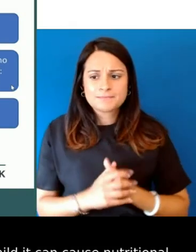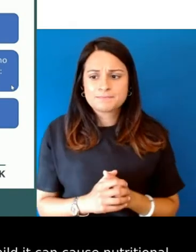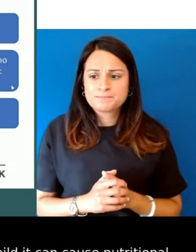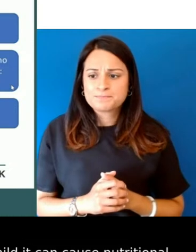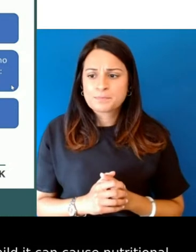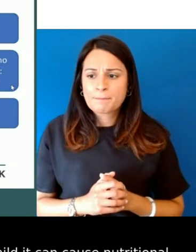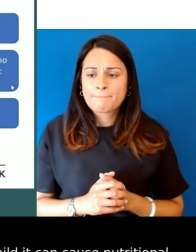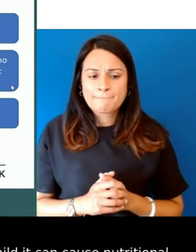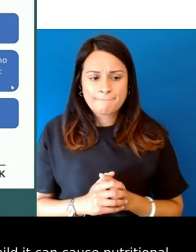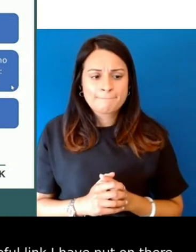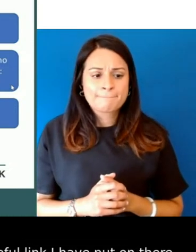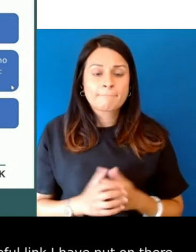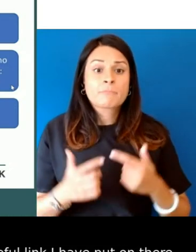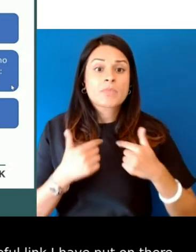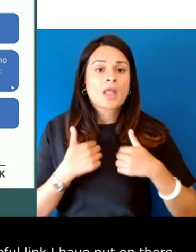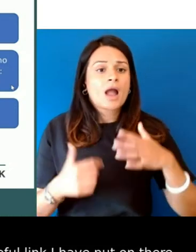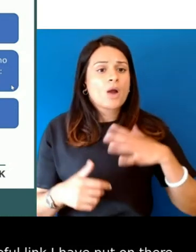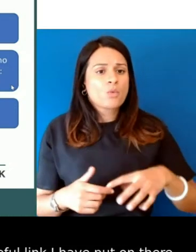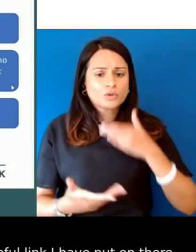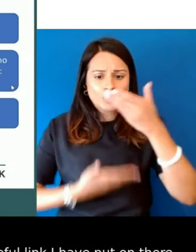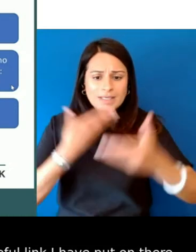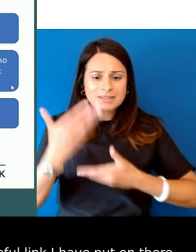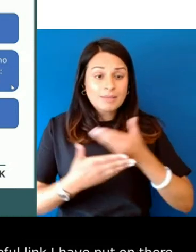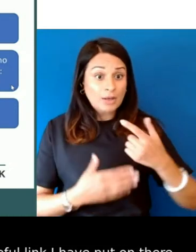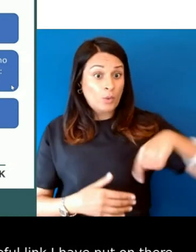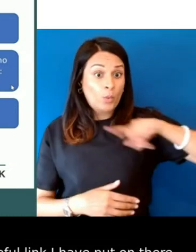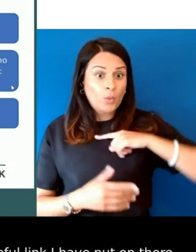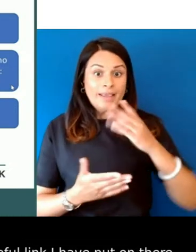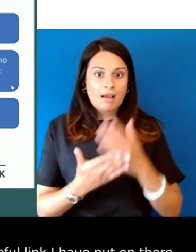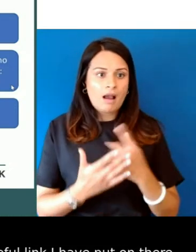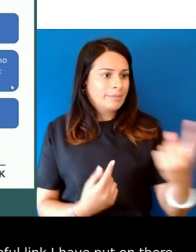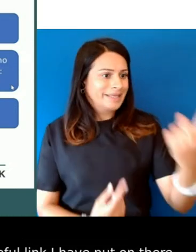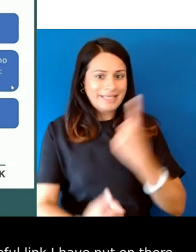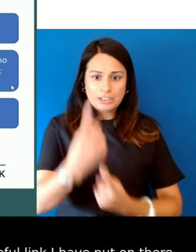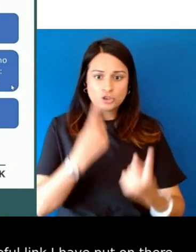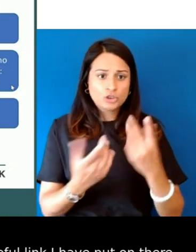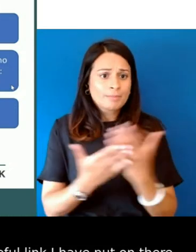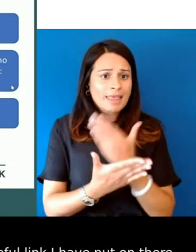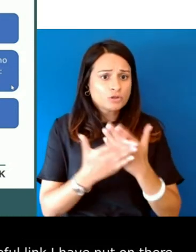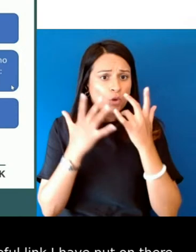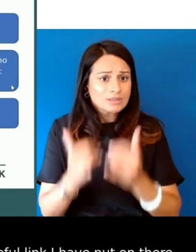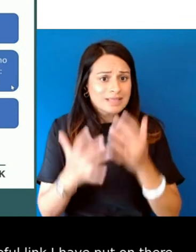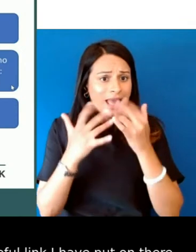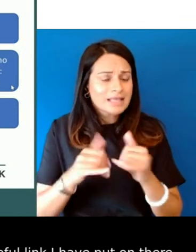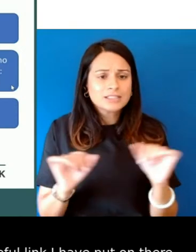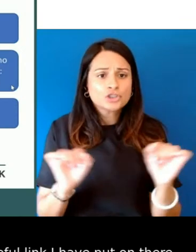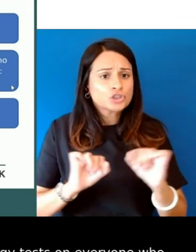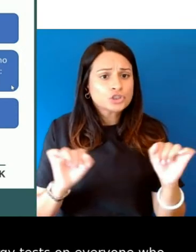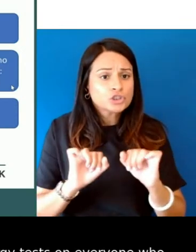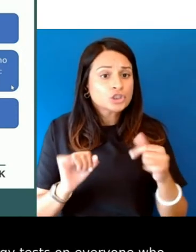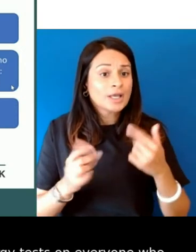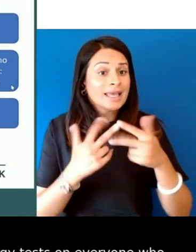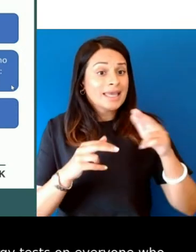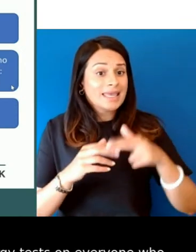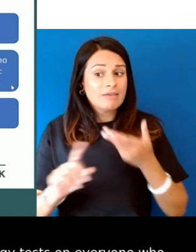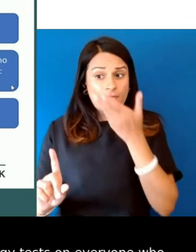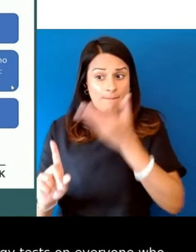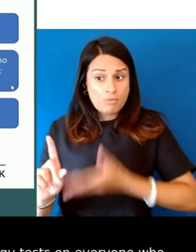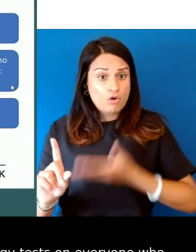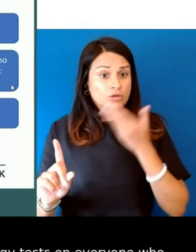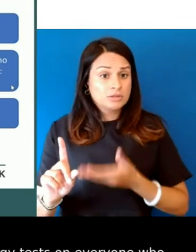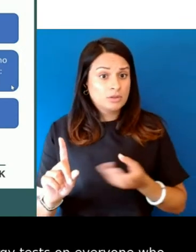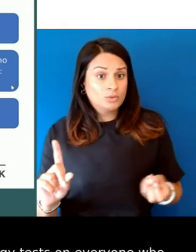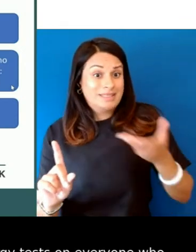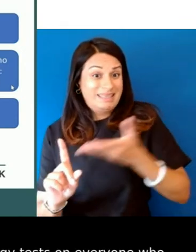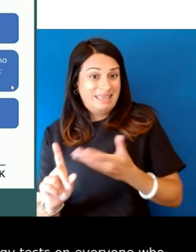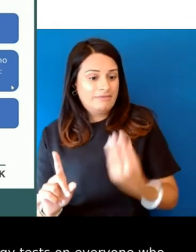you about why we don't just do allergy tests on everyone that comes through the door so when the body's exposed to an allergen it's exposed through one of three